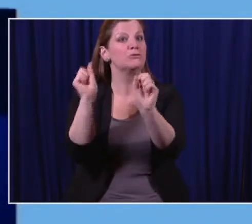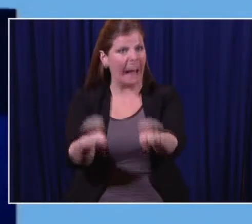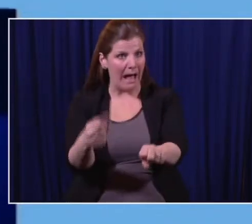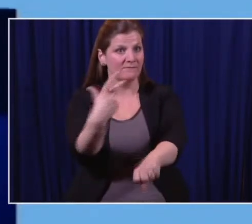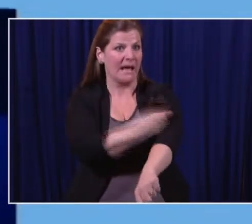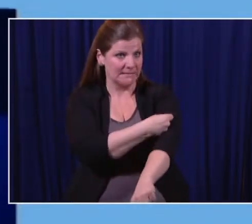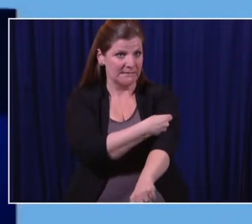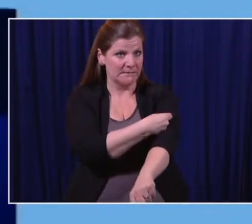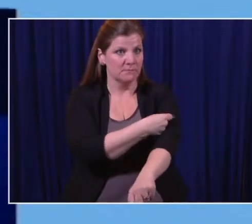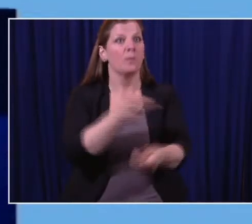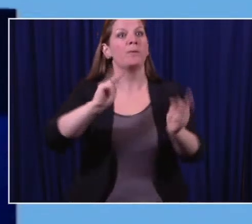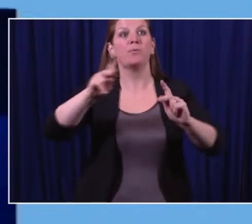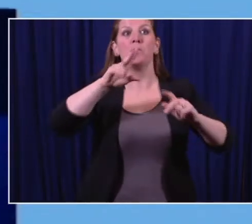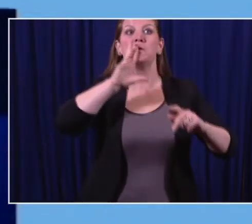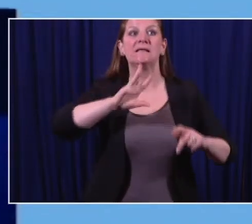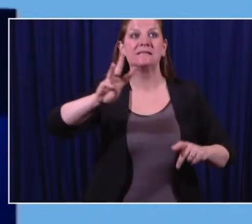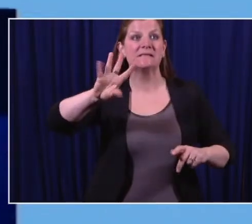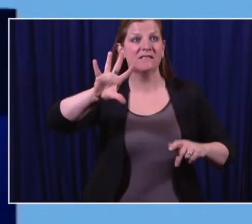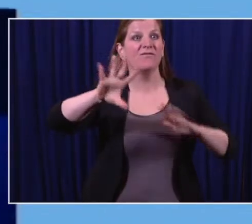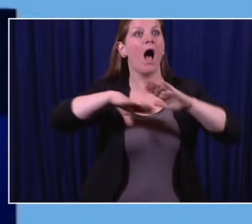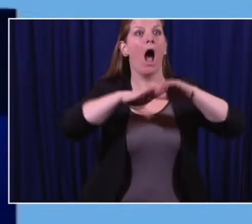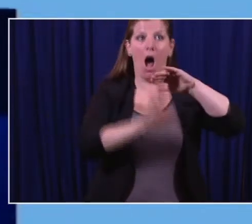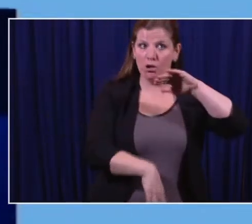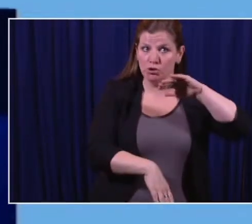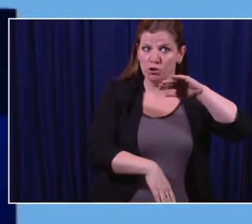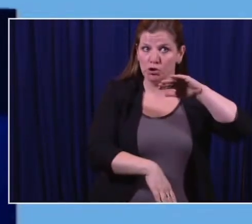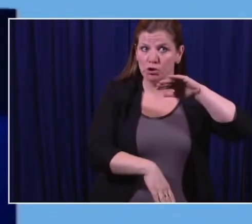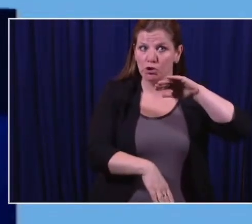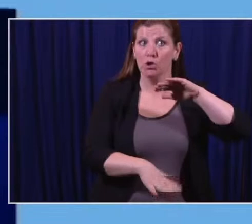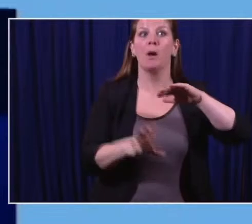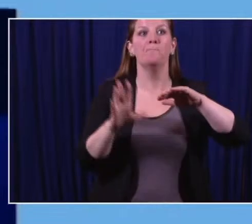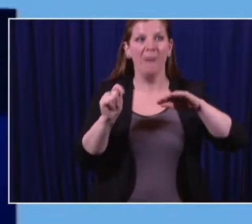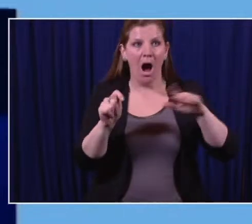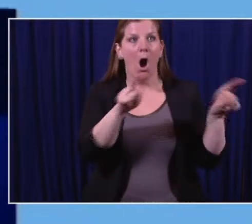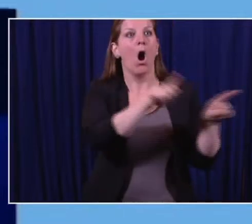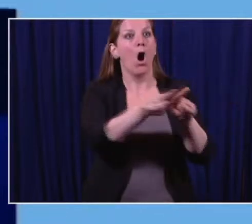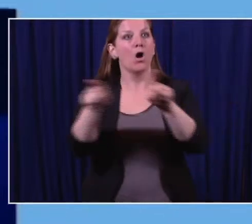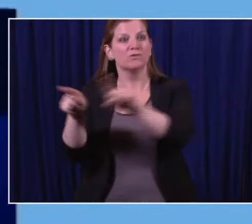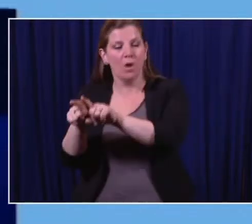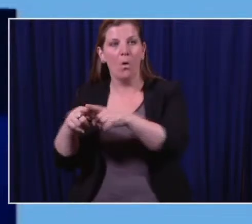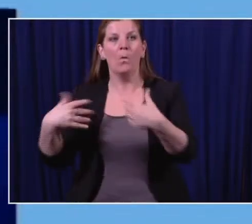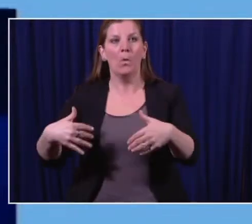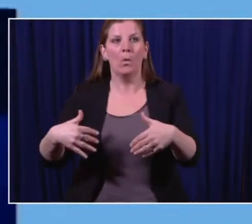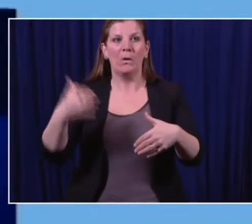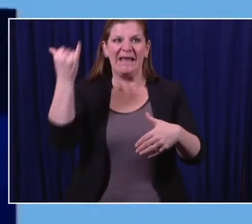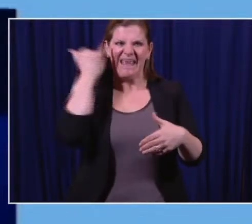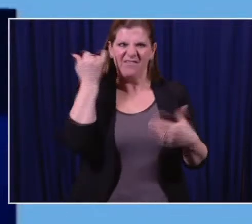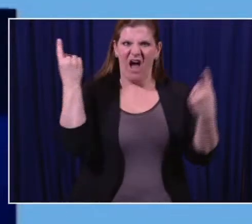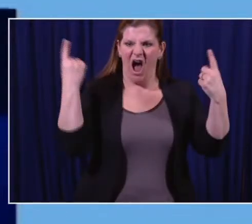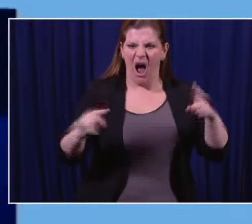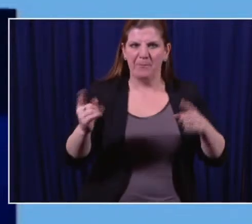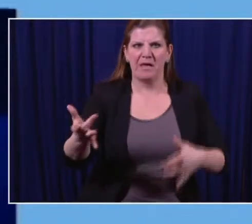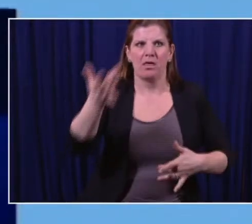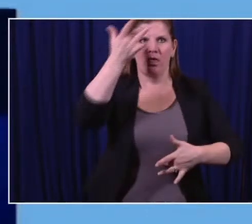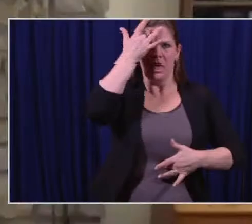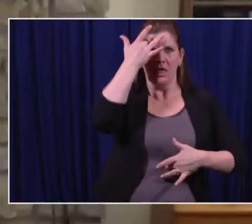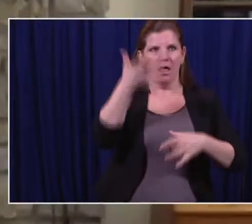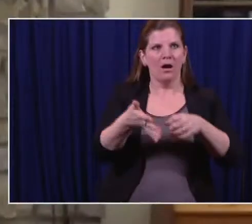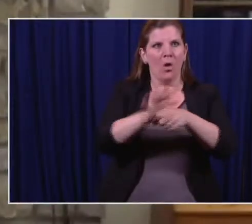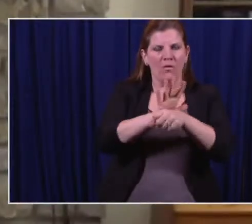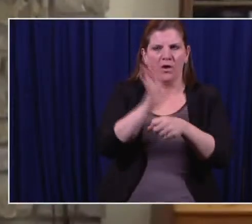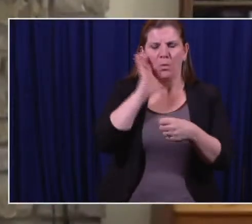of 65, still carry a very significant risk of death if, in fact, they get COVID.